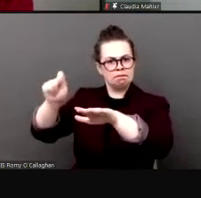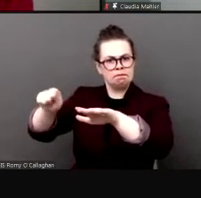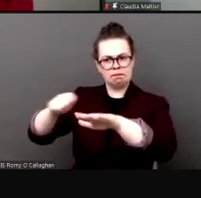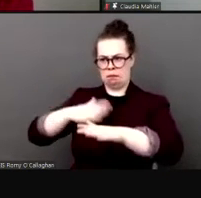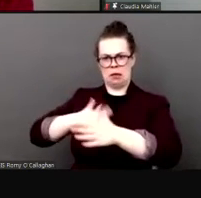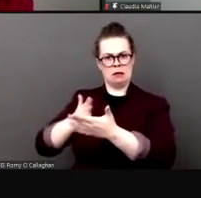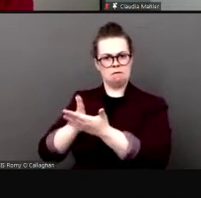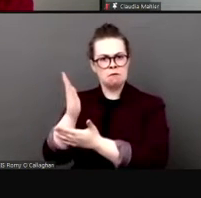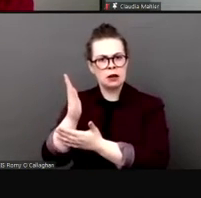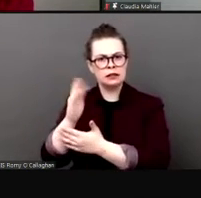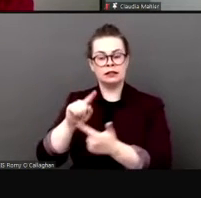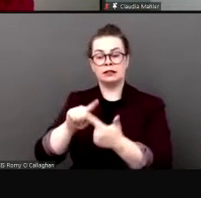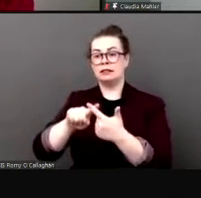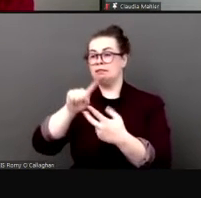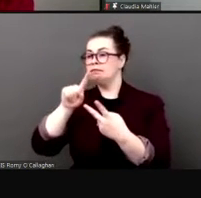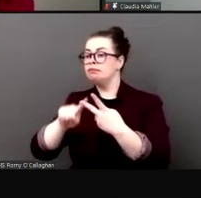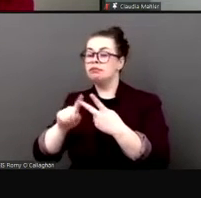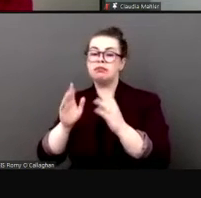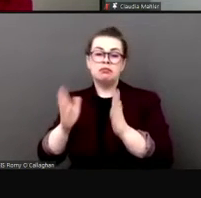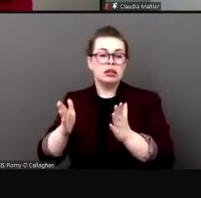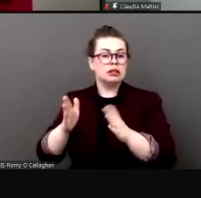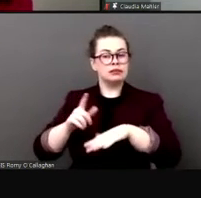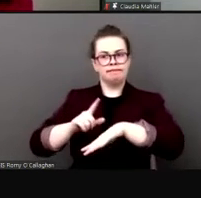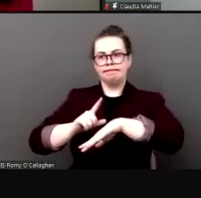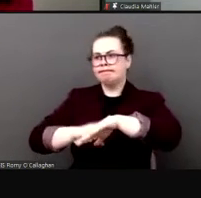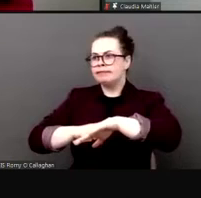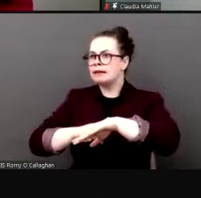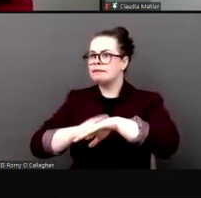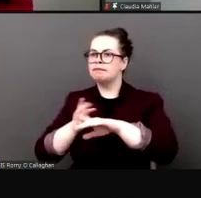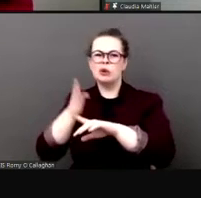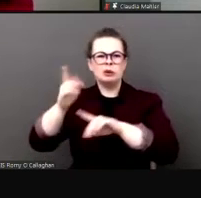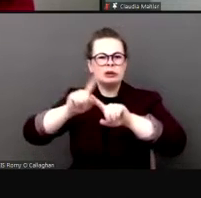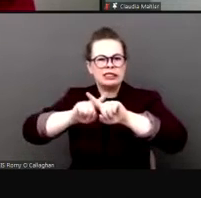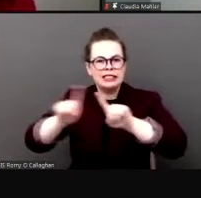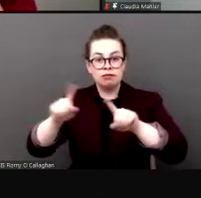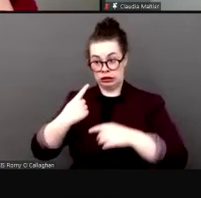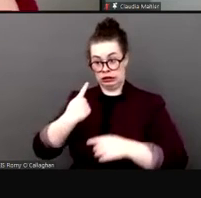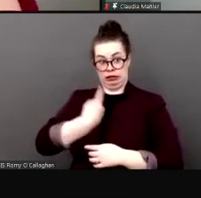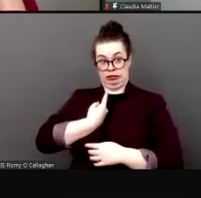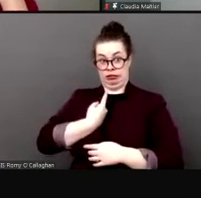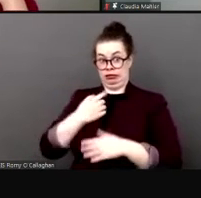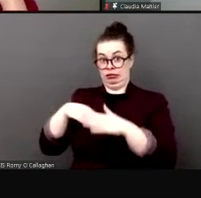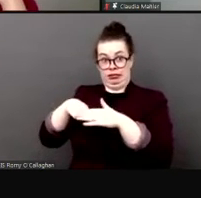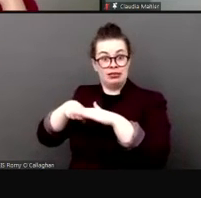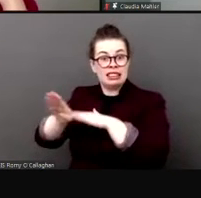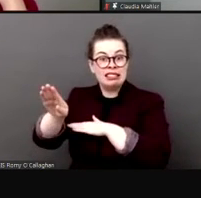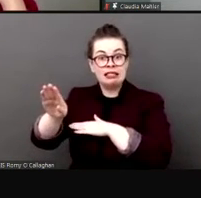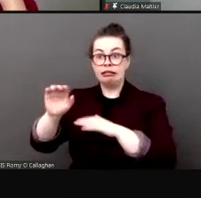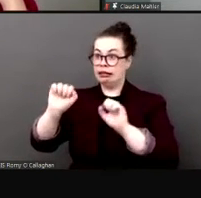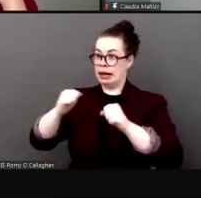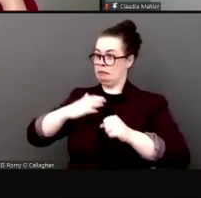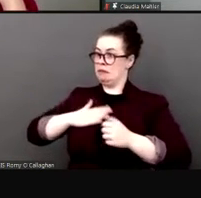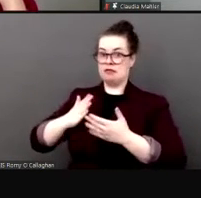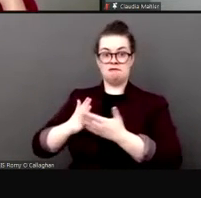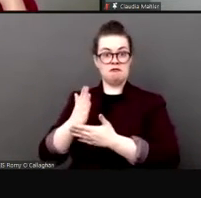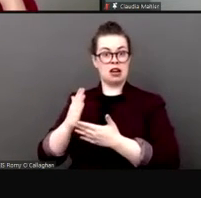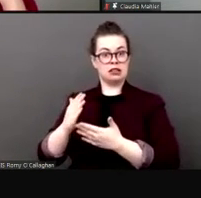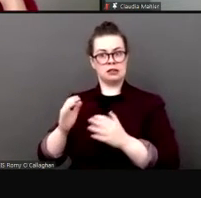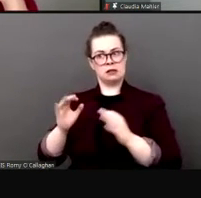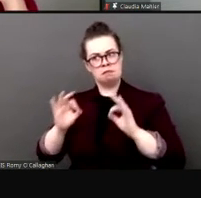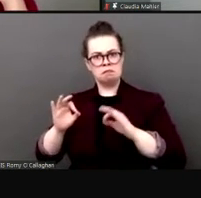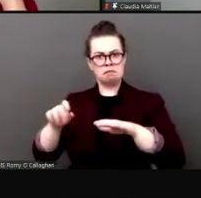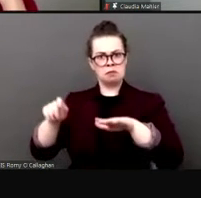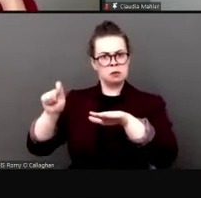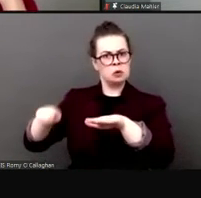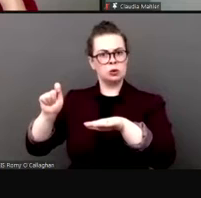actio popularis. We have to create space for independent entities like national human rights institutions to, as it